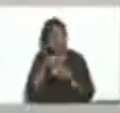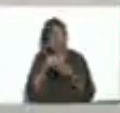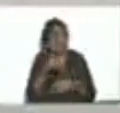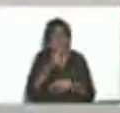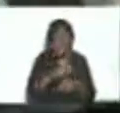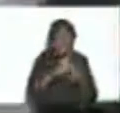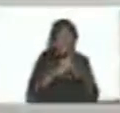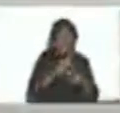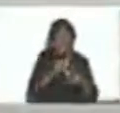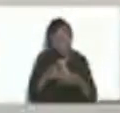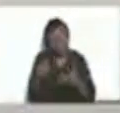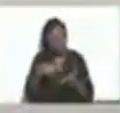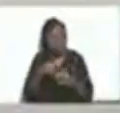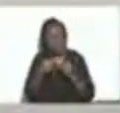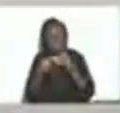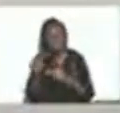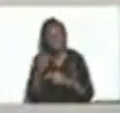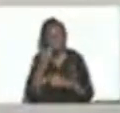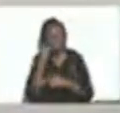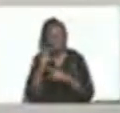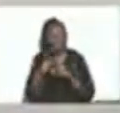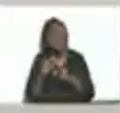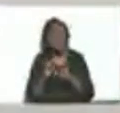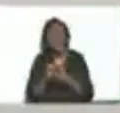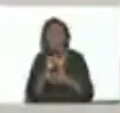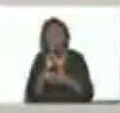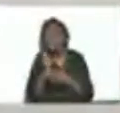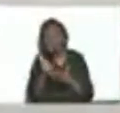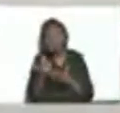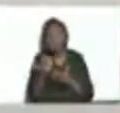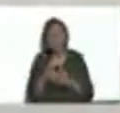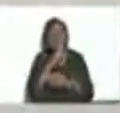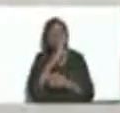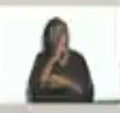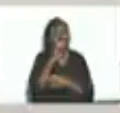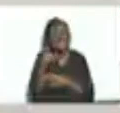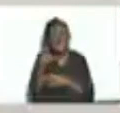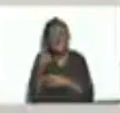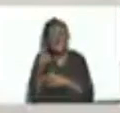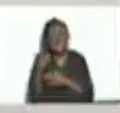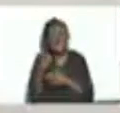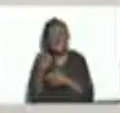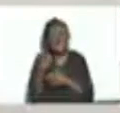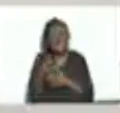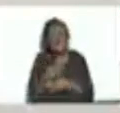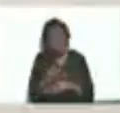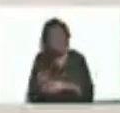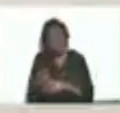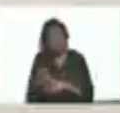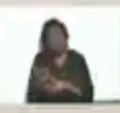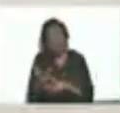their homes, Mr. Storr says. But quite frankly, that's just not feasible. Demand is high, resources are strained, and so the process has